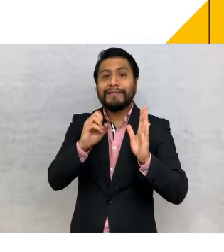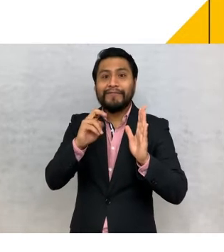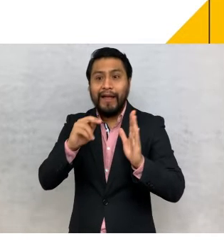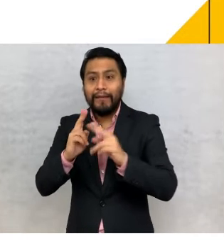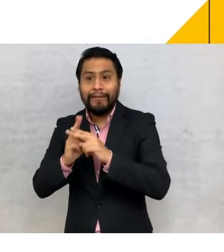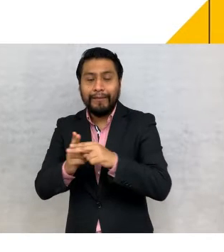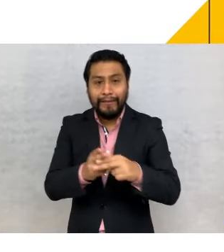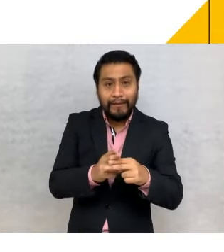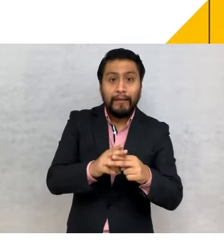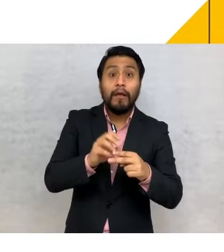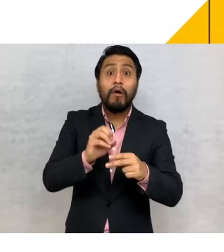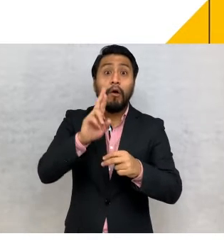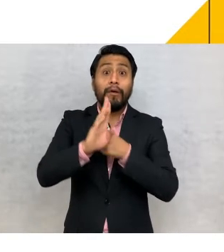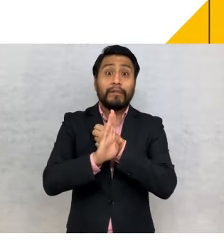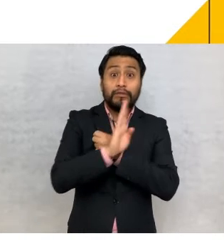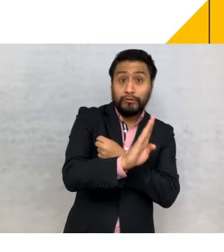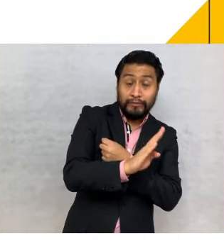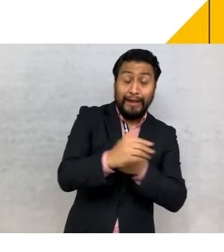as other,